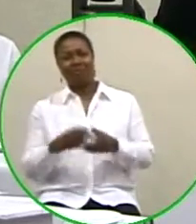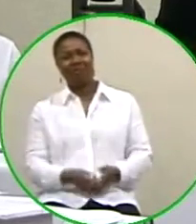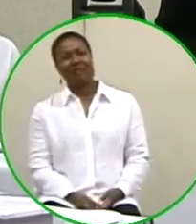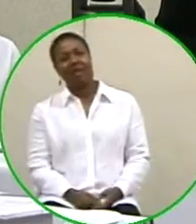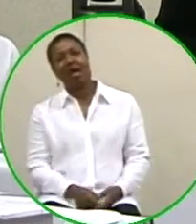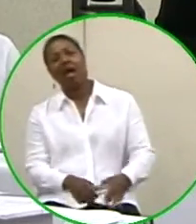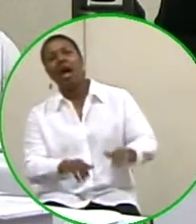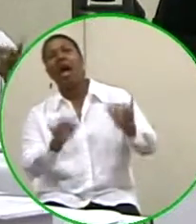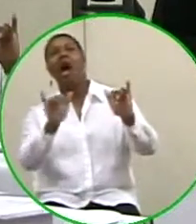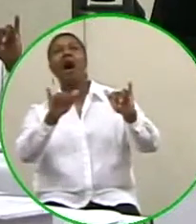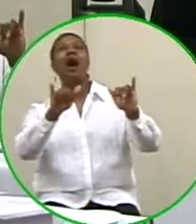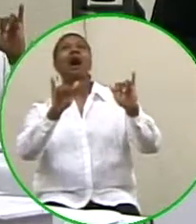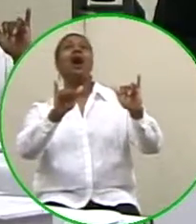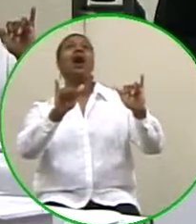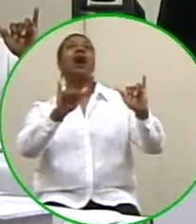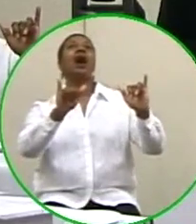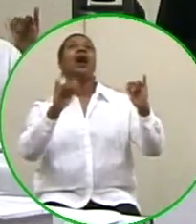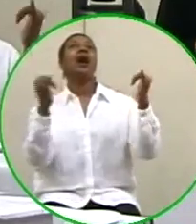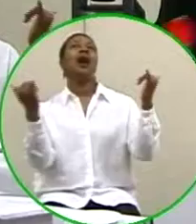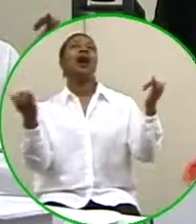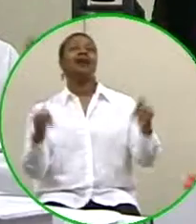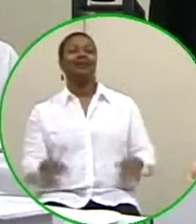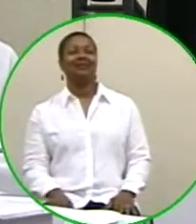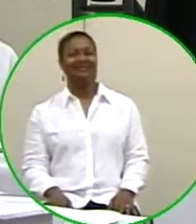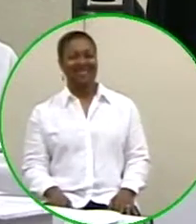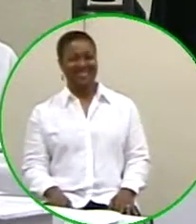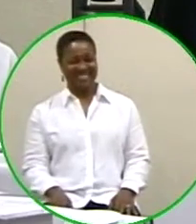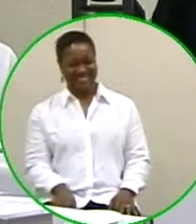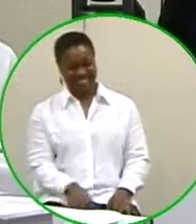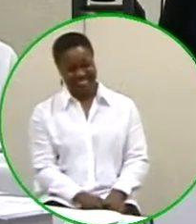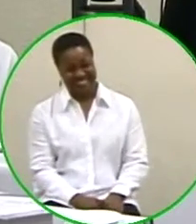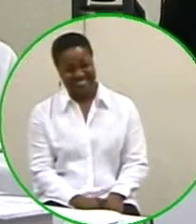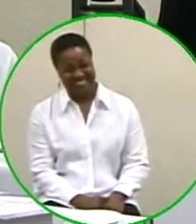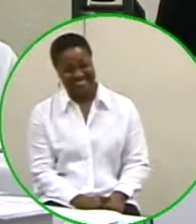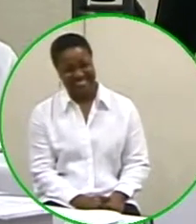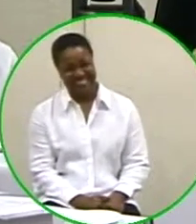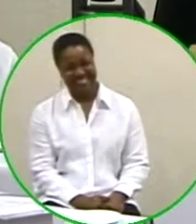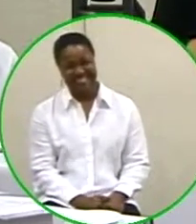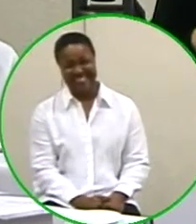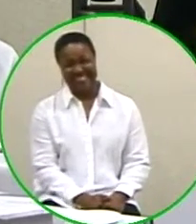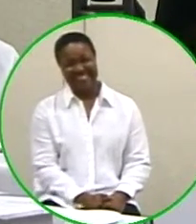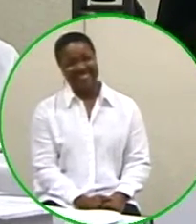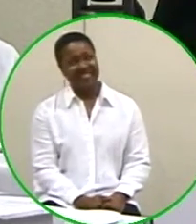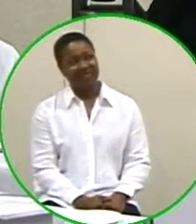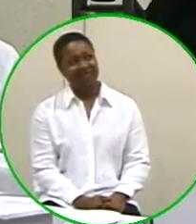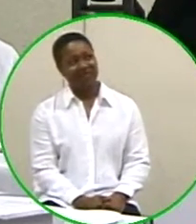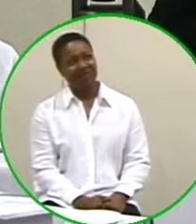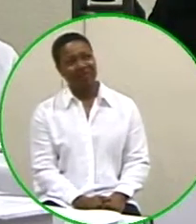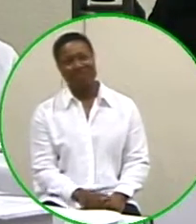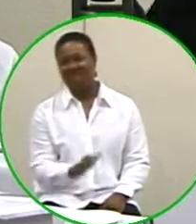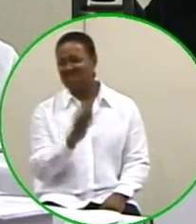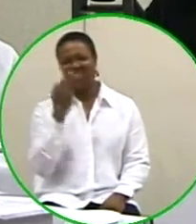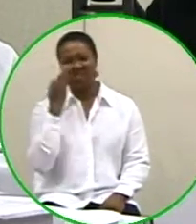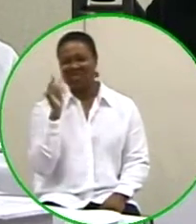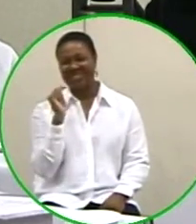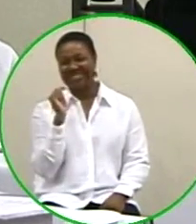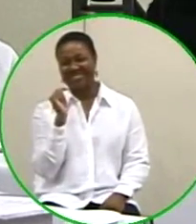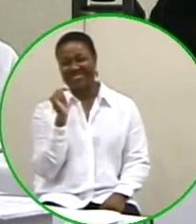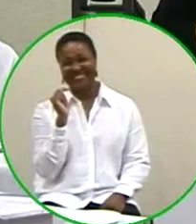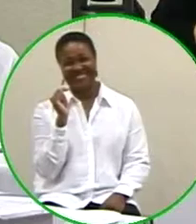Oh, yeah. Anybody remember that one? It's never new at home. It's never new at